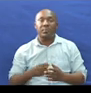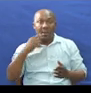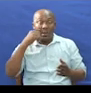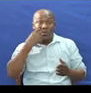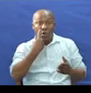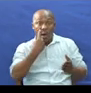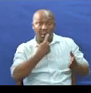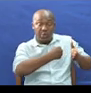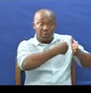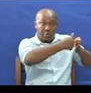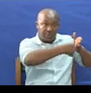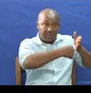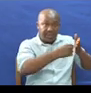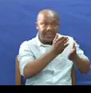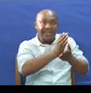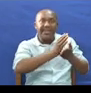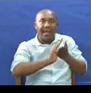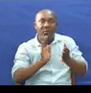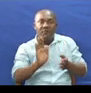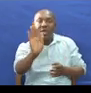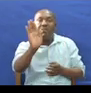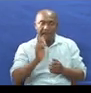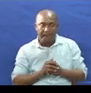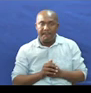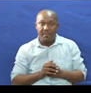Try to mention some of them.